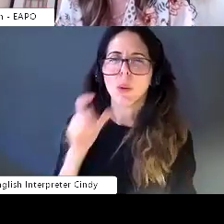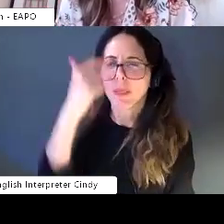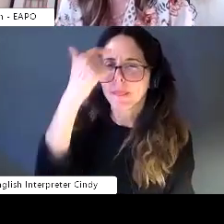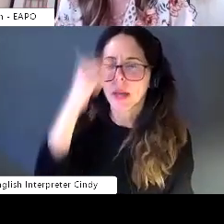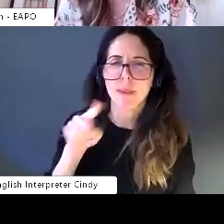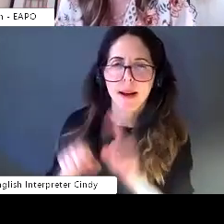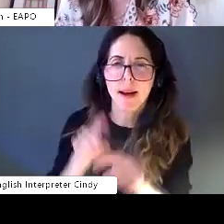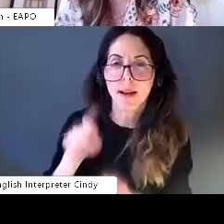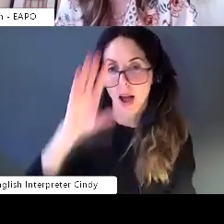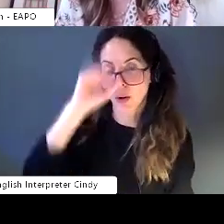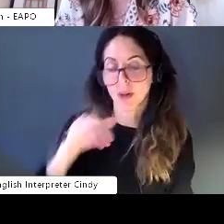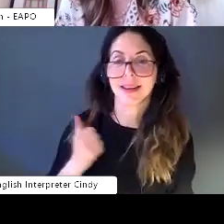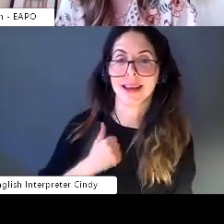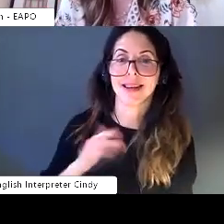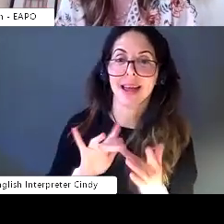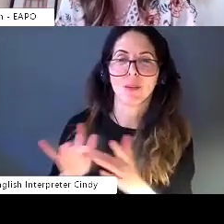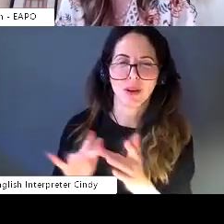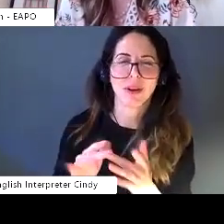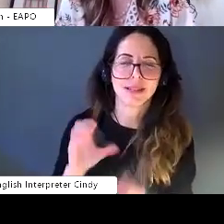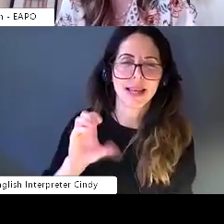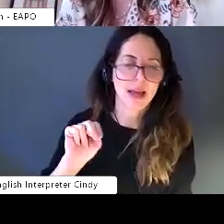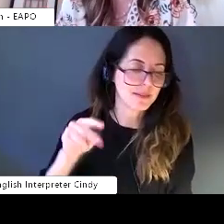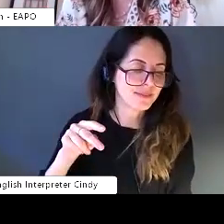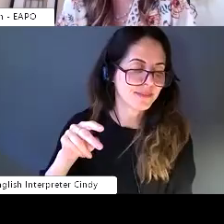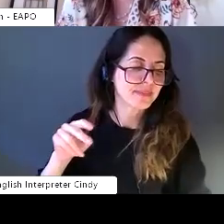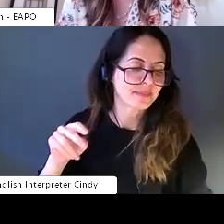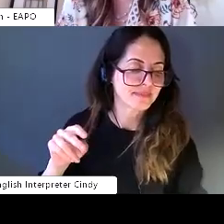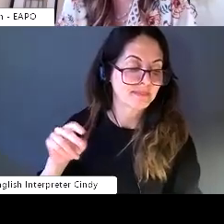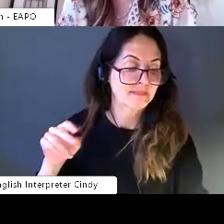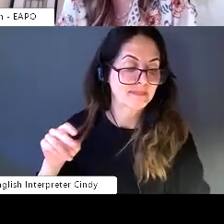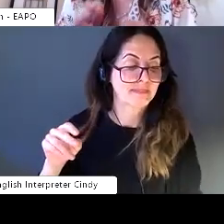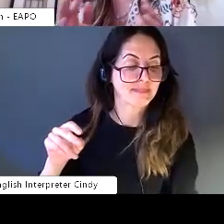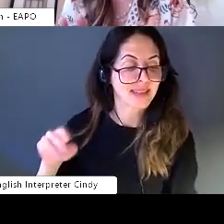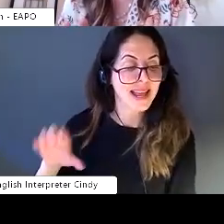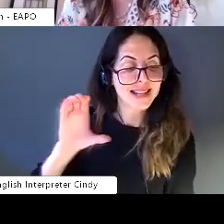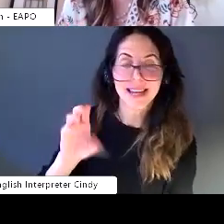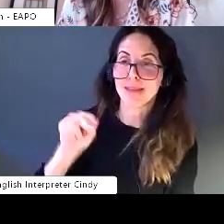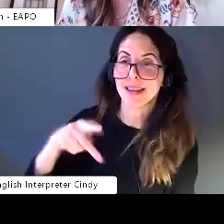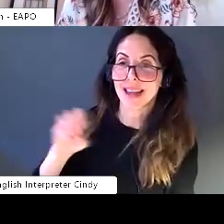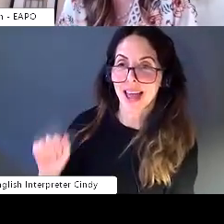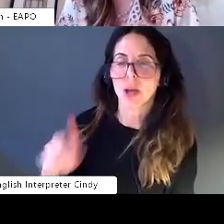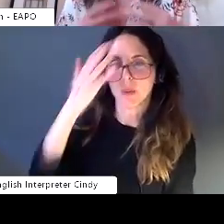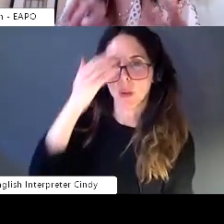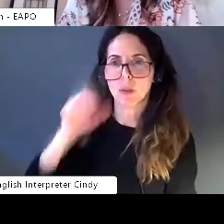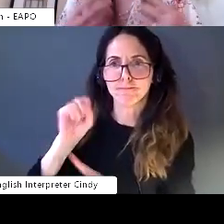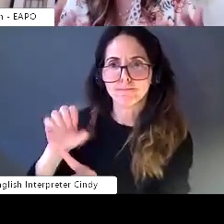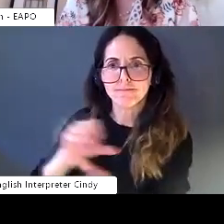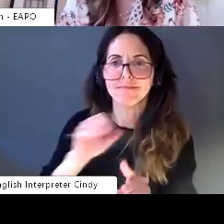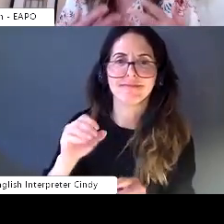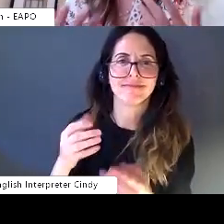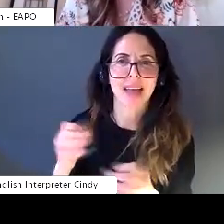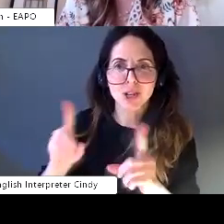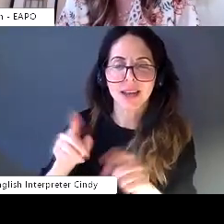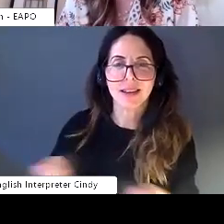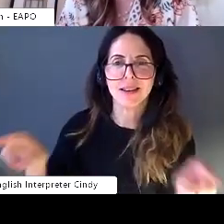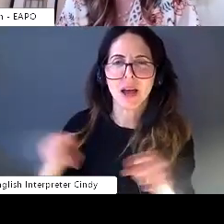Canadian Network for the Prevention of Elder Abuse is looking at developing some tools to educate service providers around gender-based violence and making them more aware